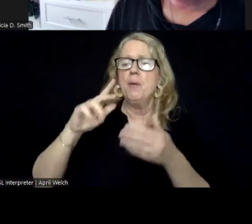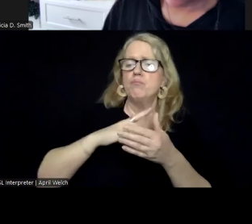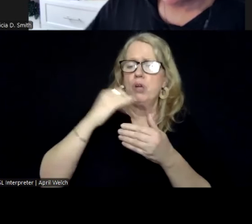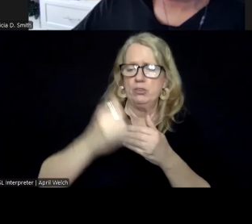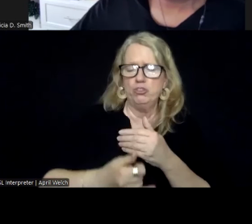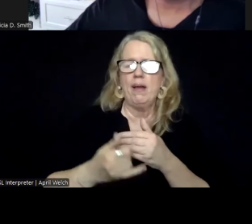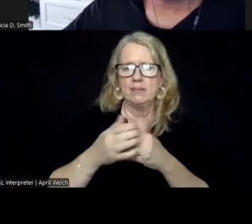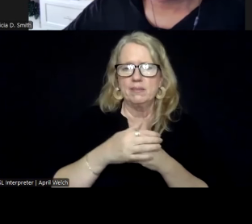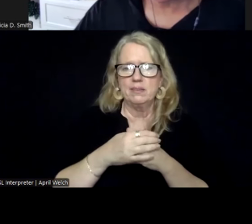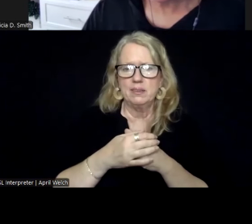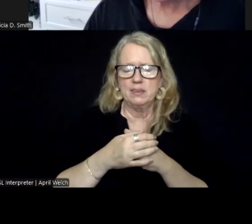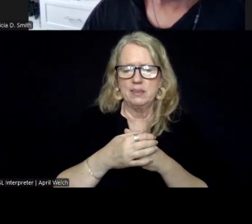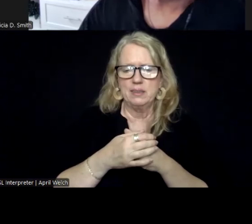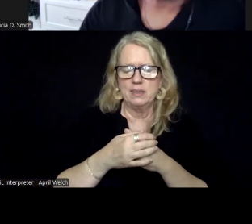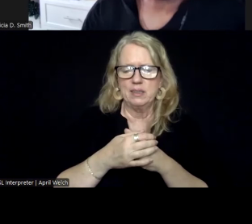of